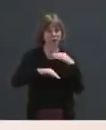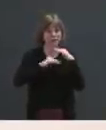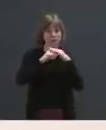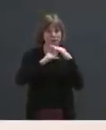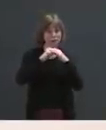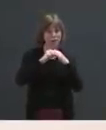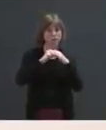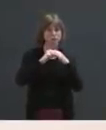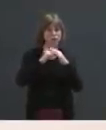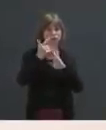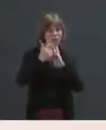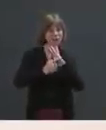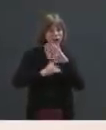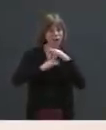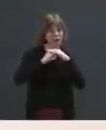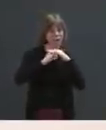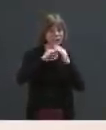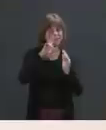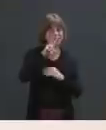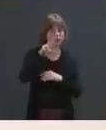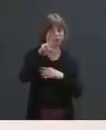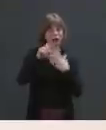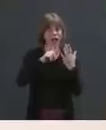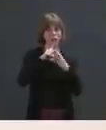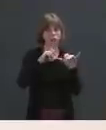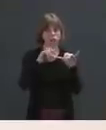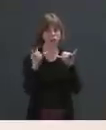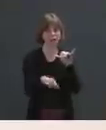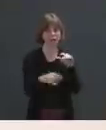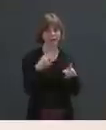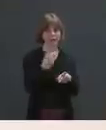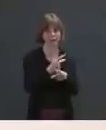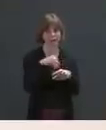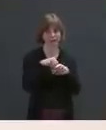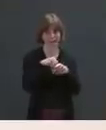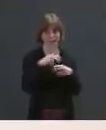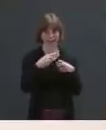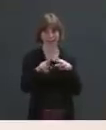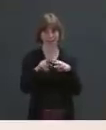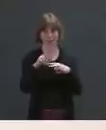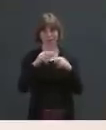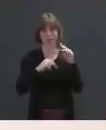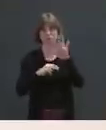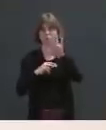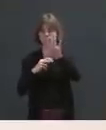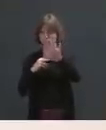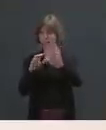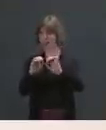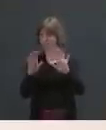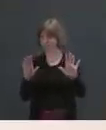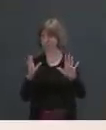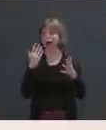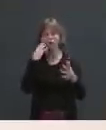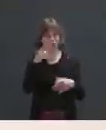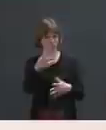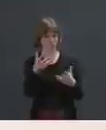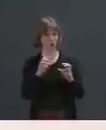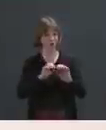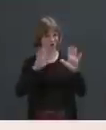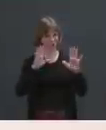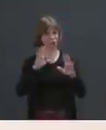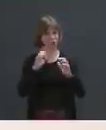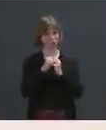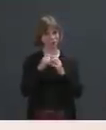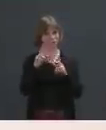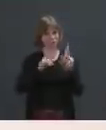to keep somebody in a temporary facility. So I'm just curious why. Well, this is let's happening. be clear though, because I know you want to be clear with the public Yes. about the differences.